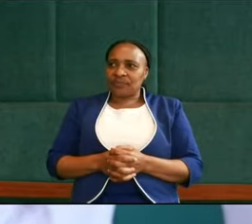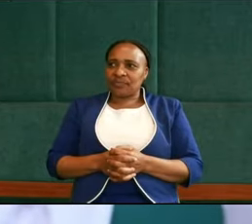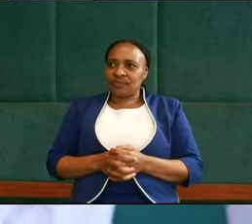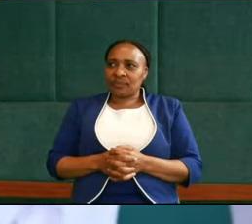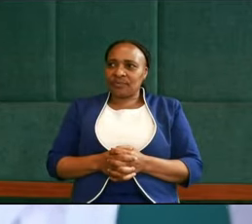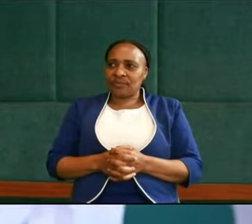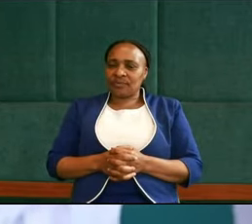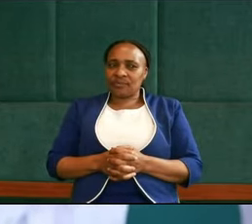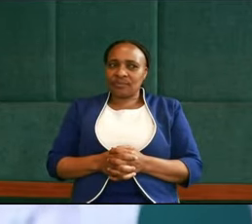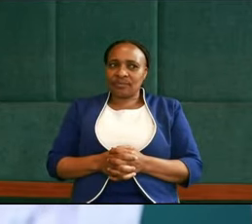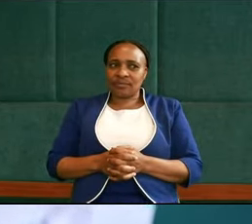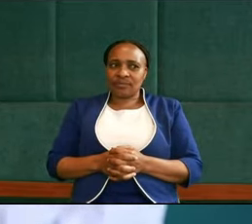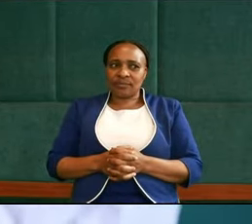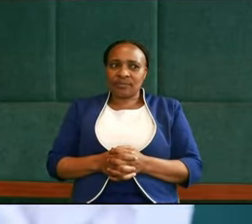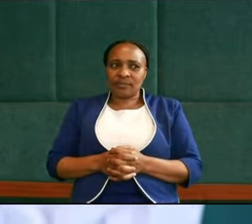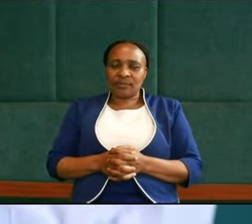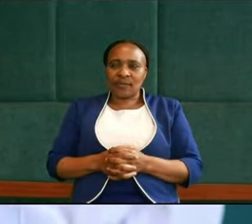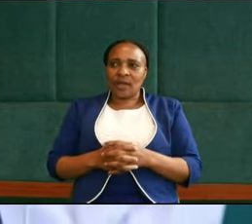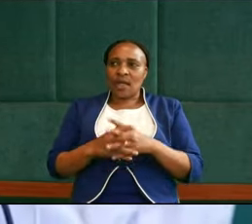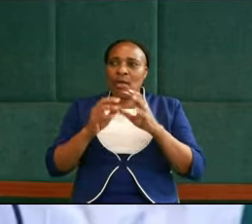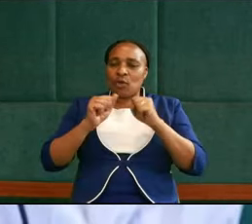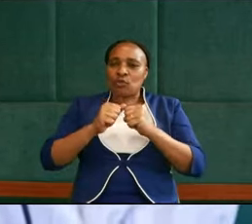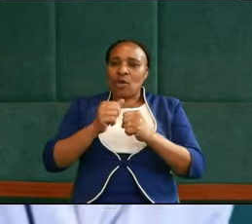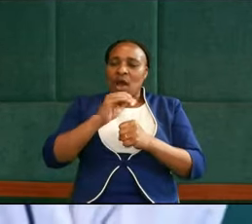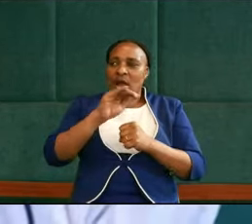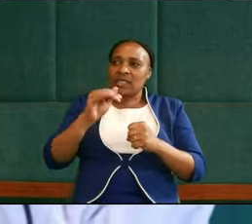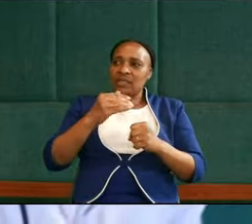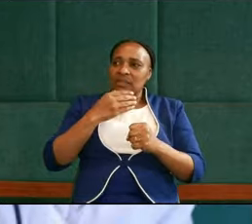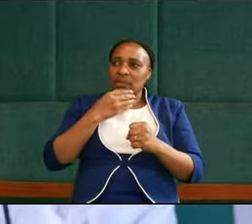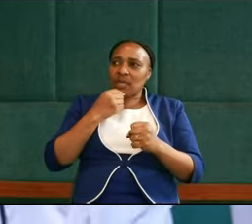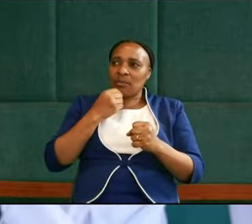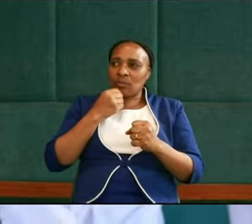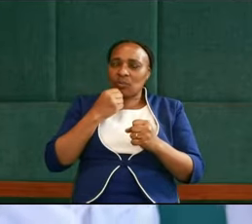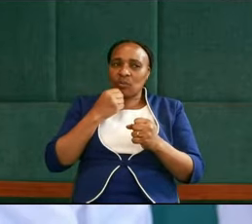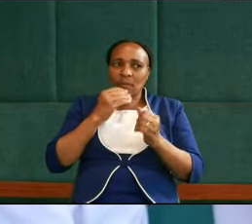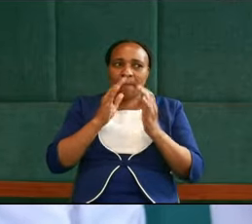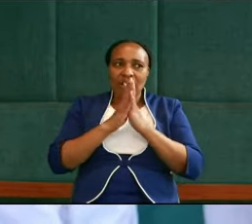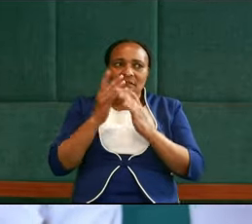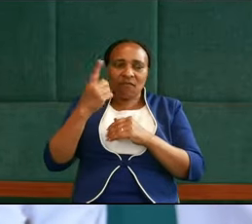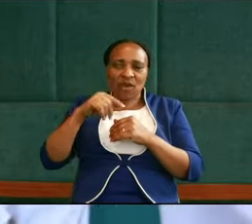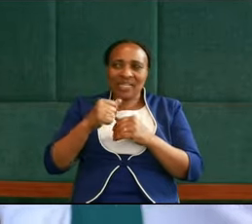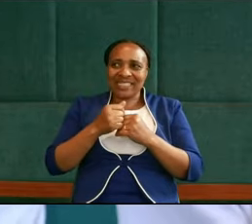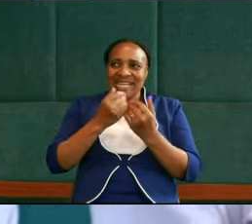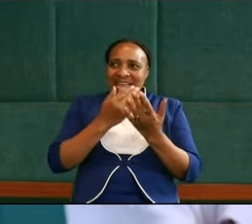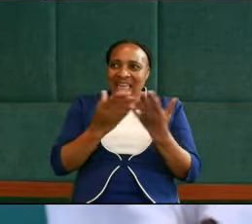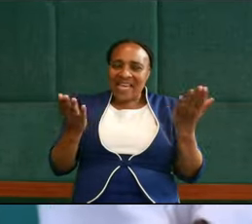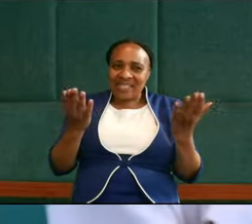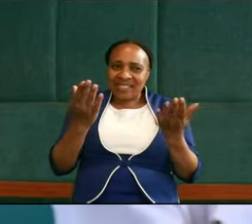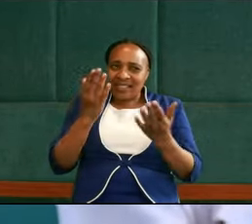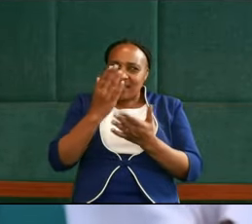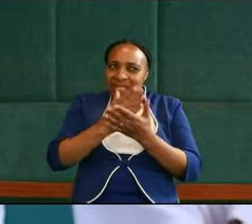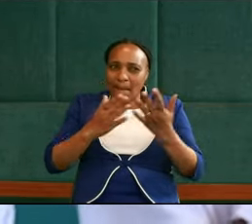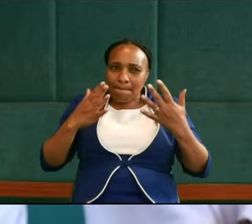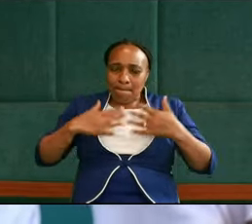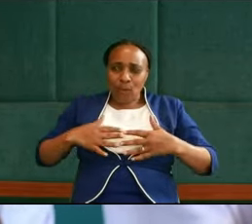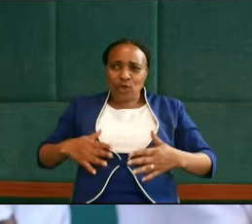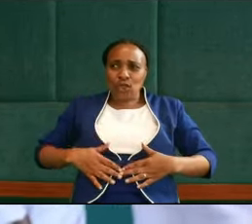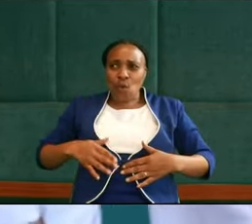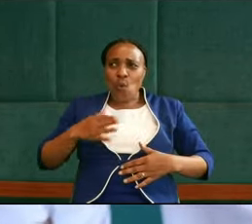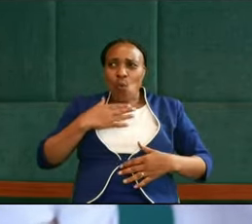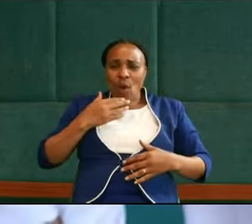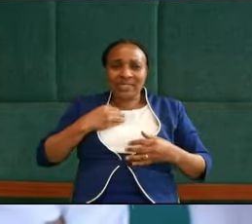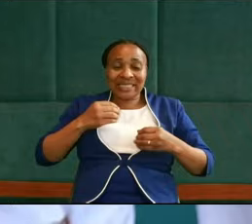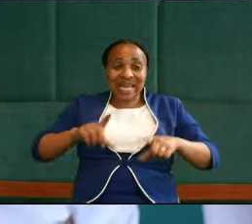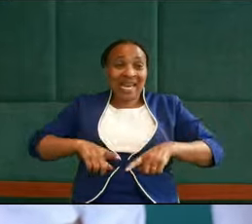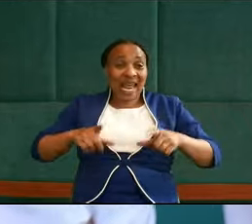As the man of God comes to pray for us, organist will be humming that song very quietly. If there is still somebody who wants to give his life